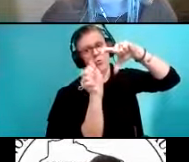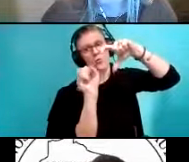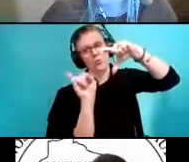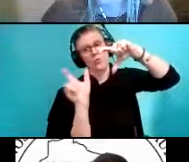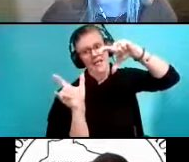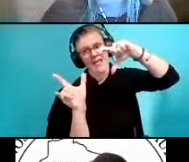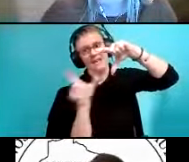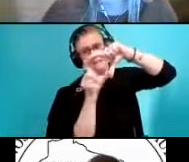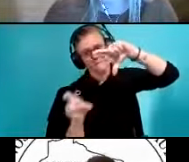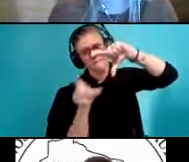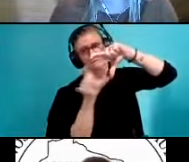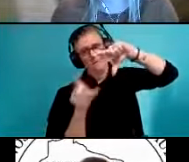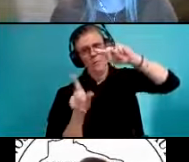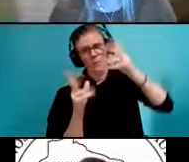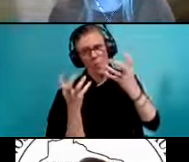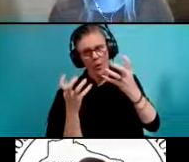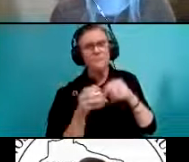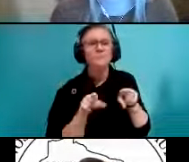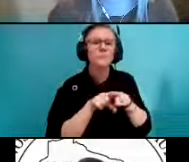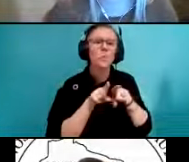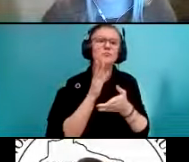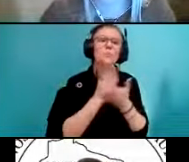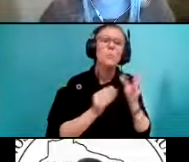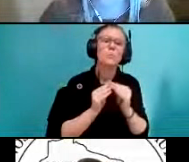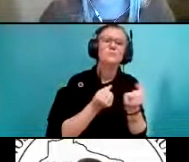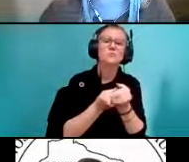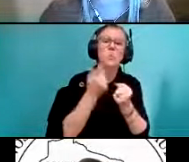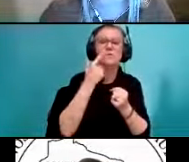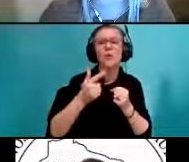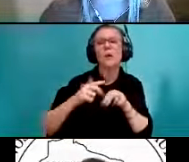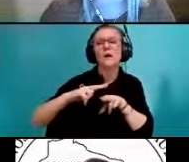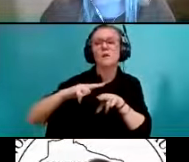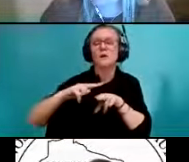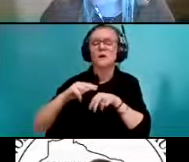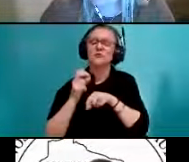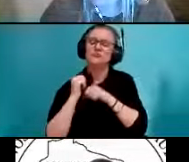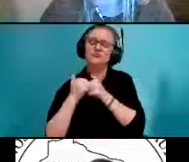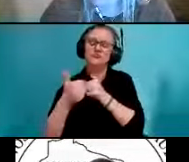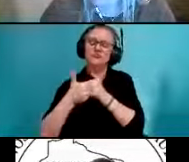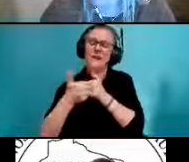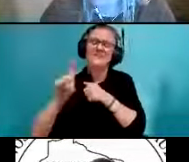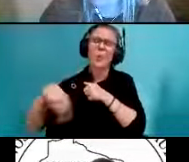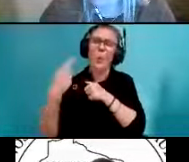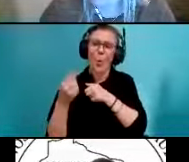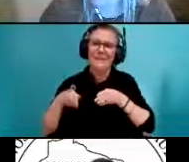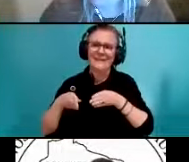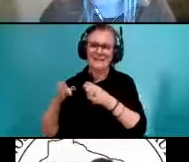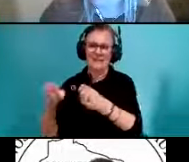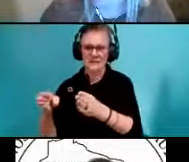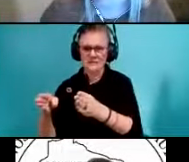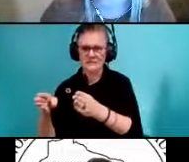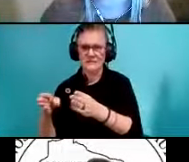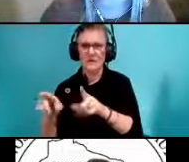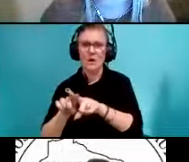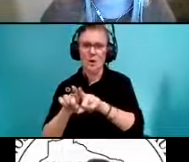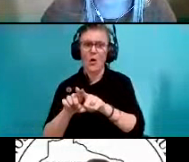see what people were interested in. There was also strong support for transit-only lanes and significant support for